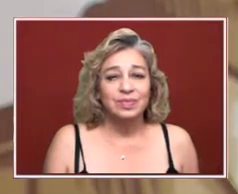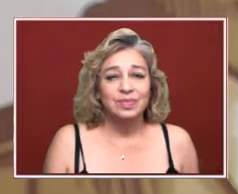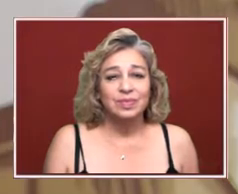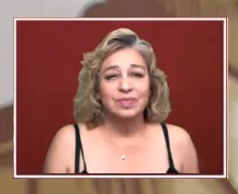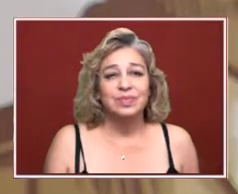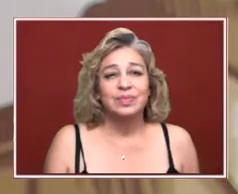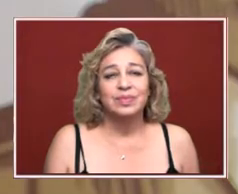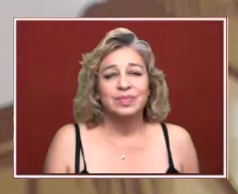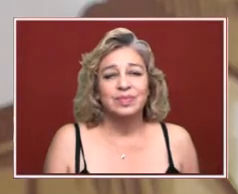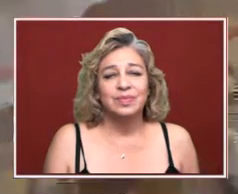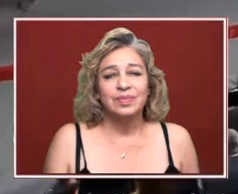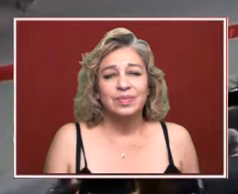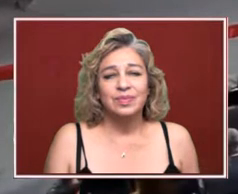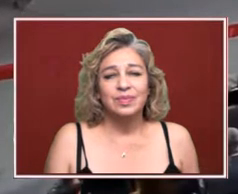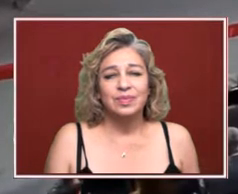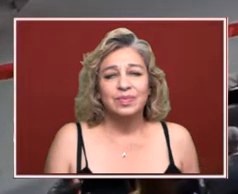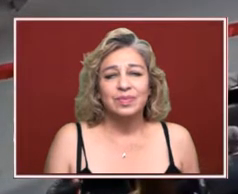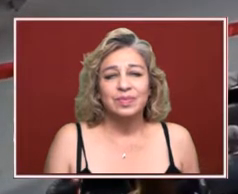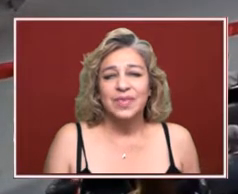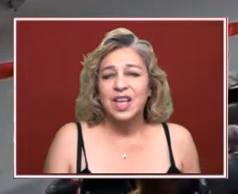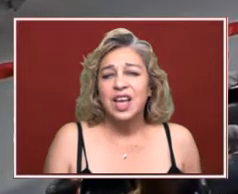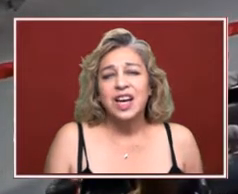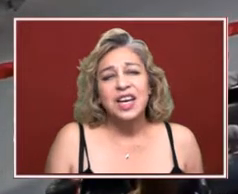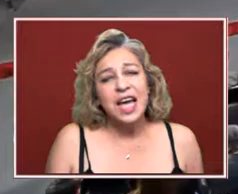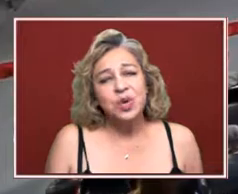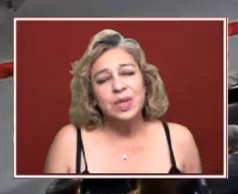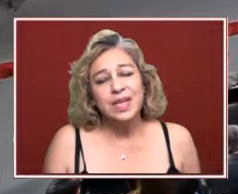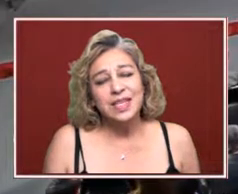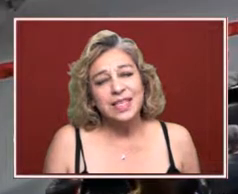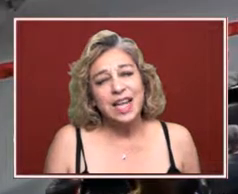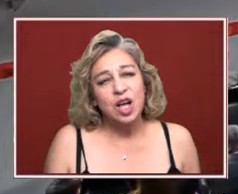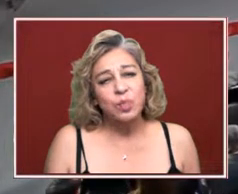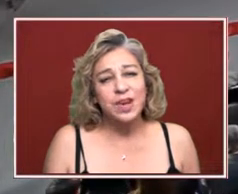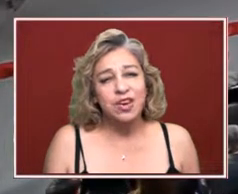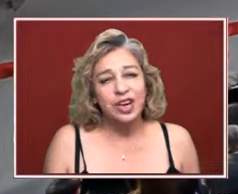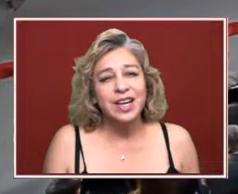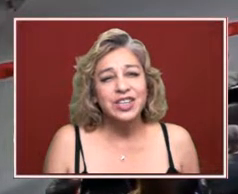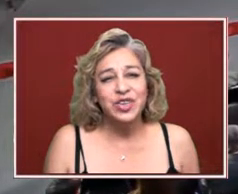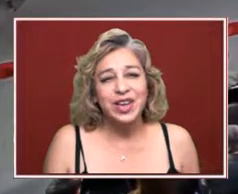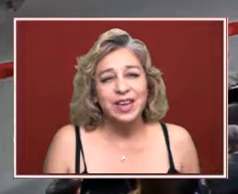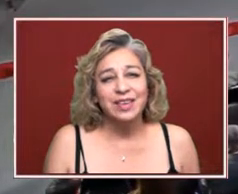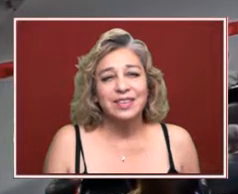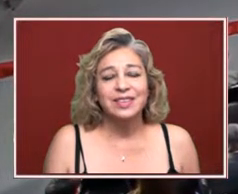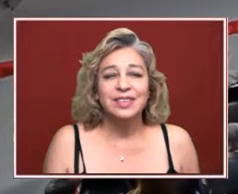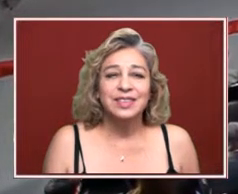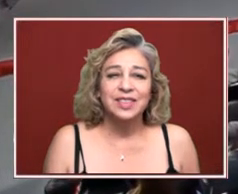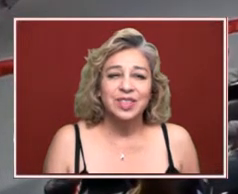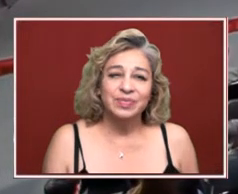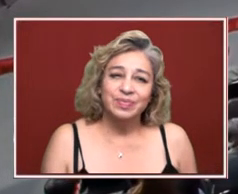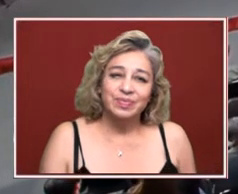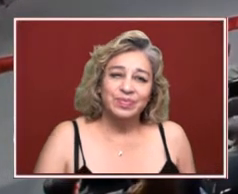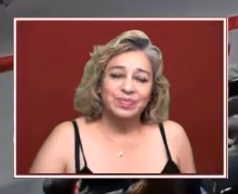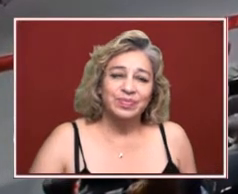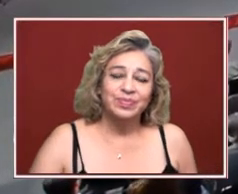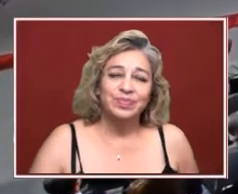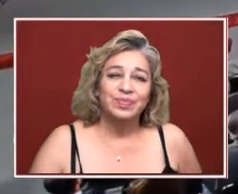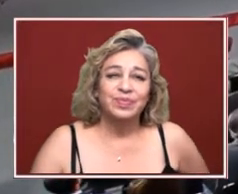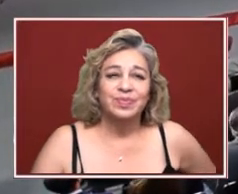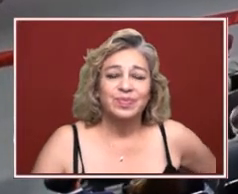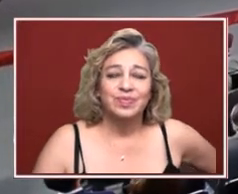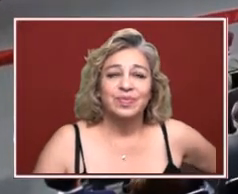ayuda en nuestro país. Not only does it help in our country. Ustedes que